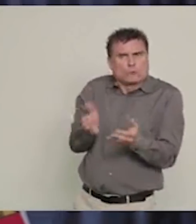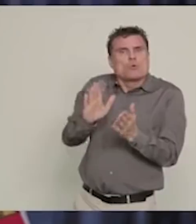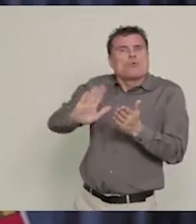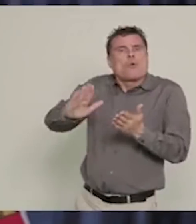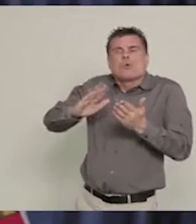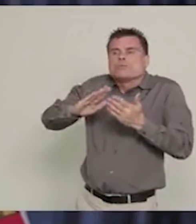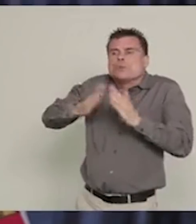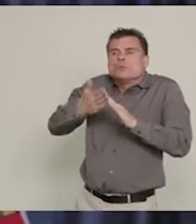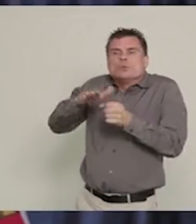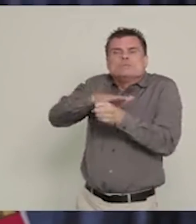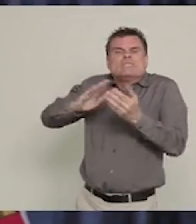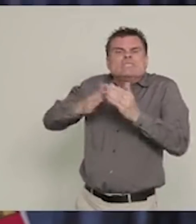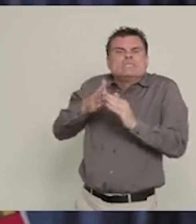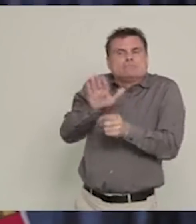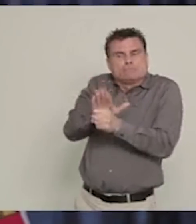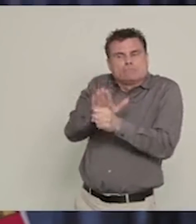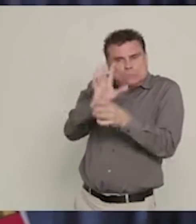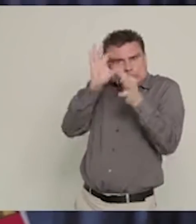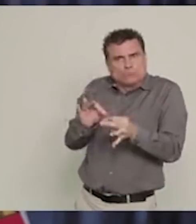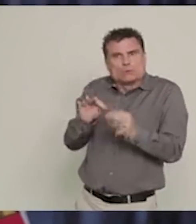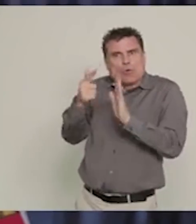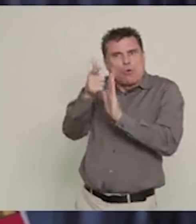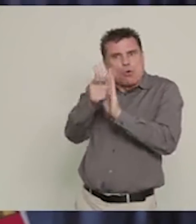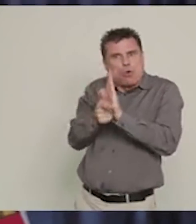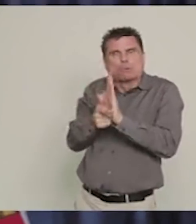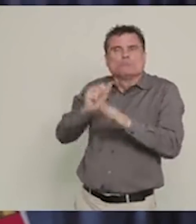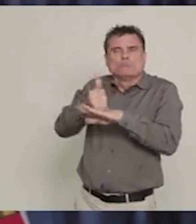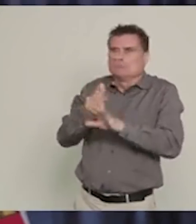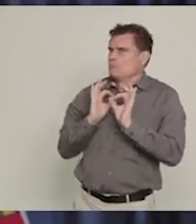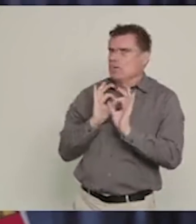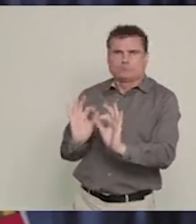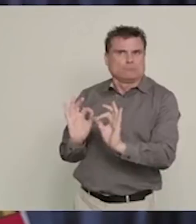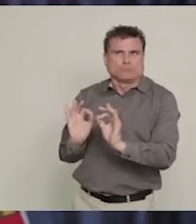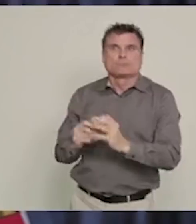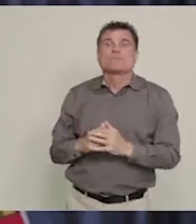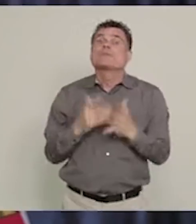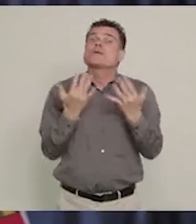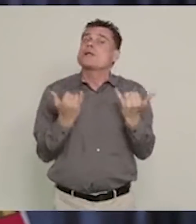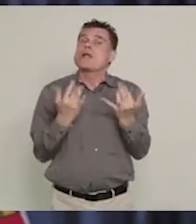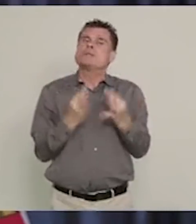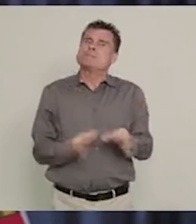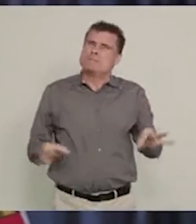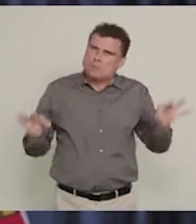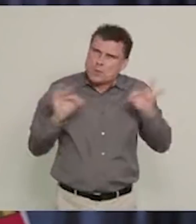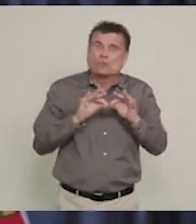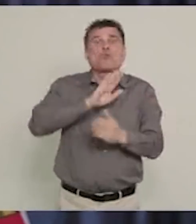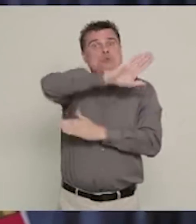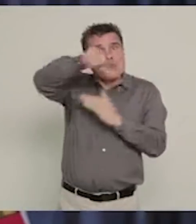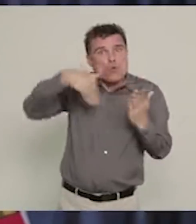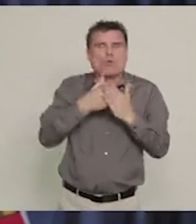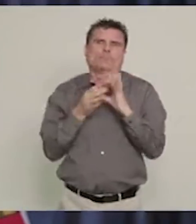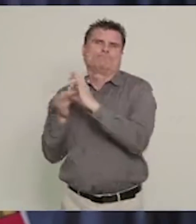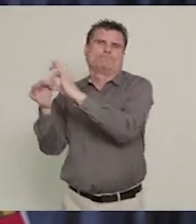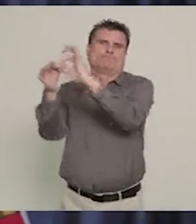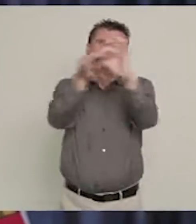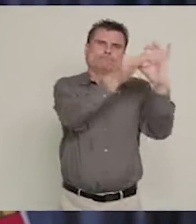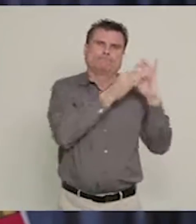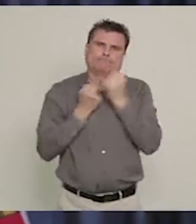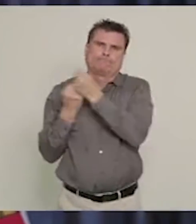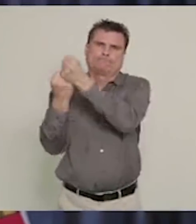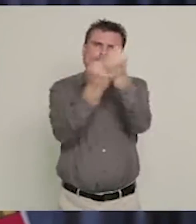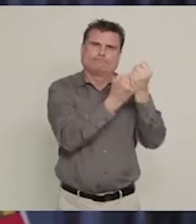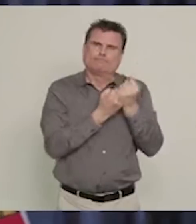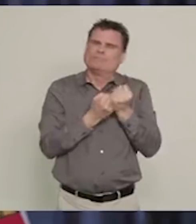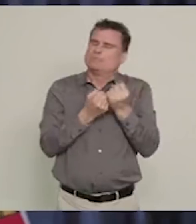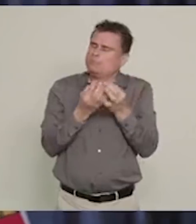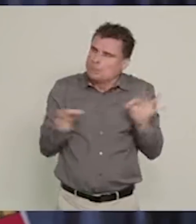coordinate emergency response to better serve and protect British Columbians. Effective immediately, municipal